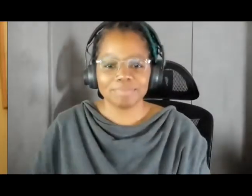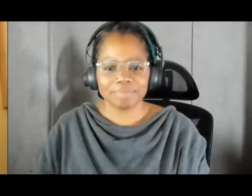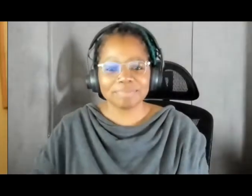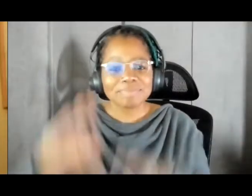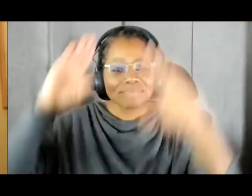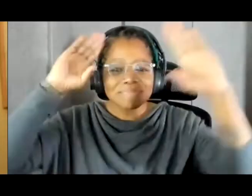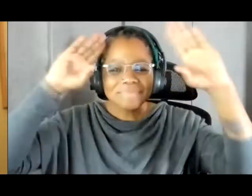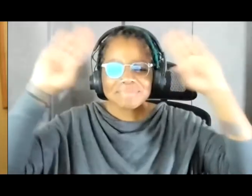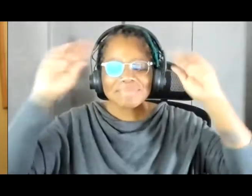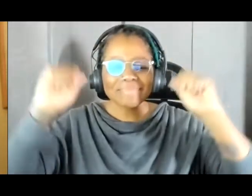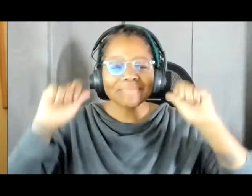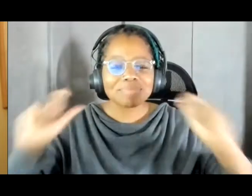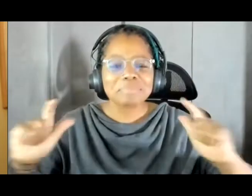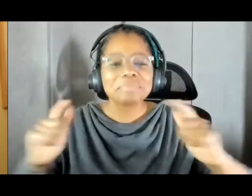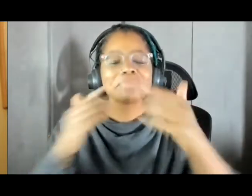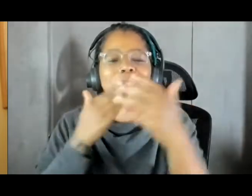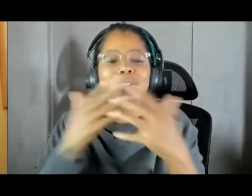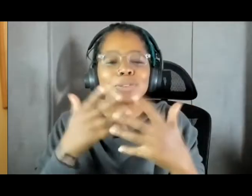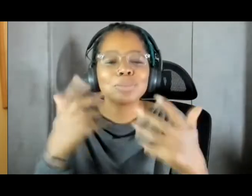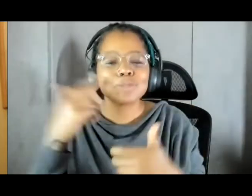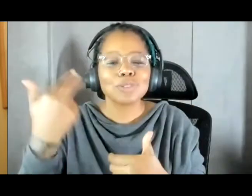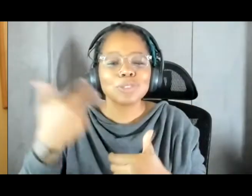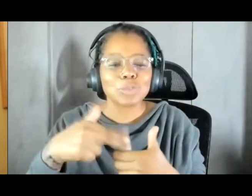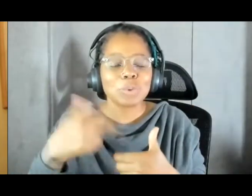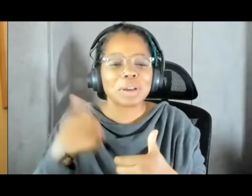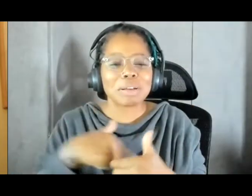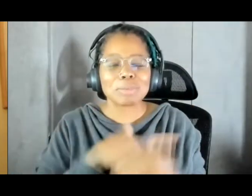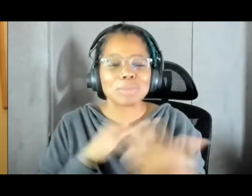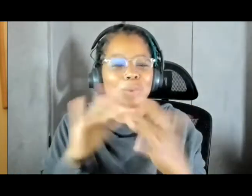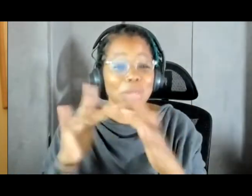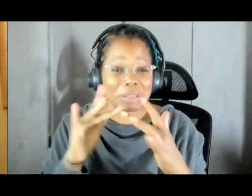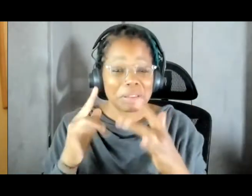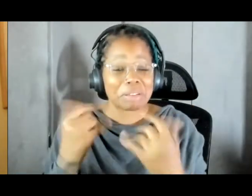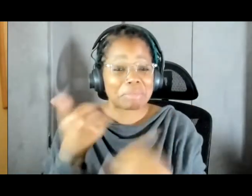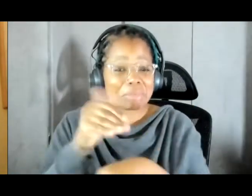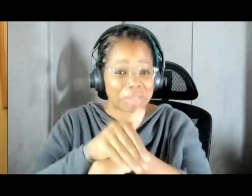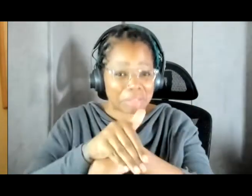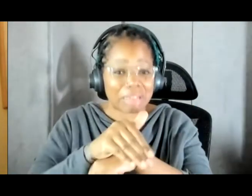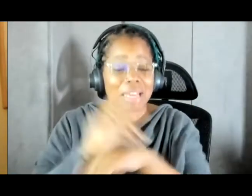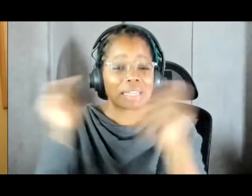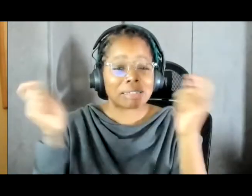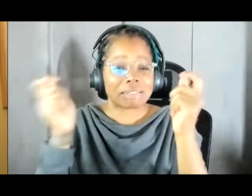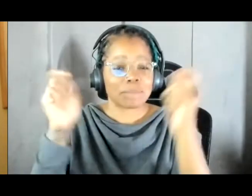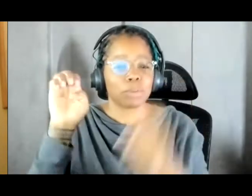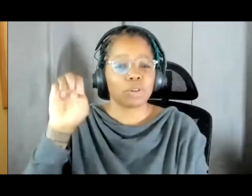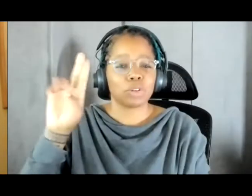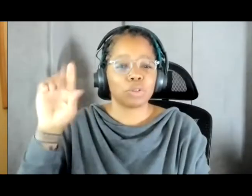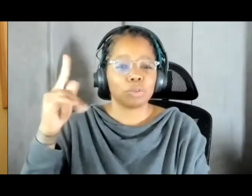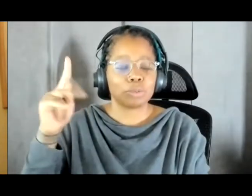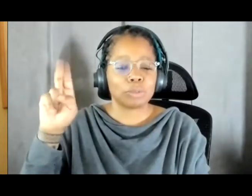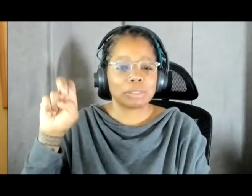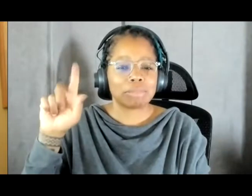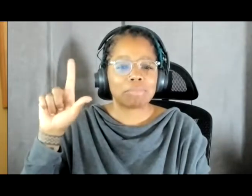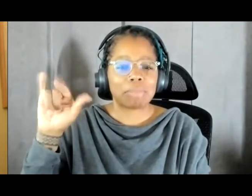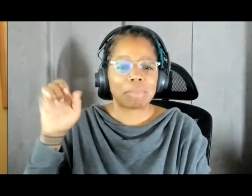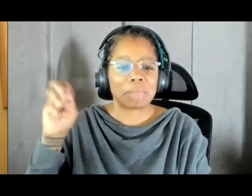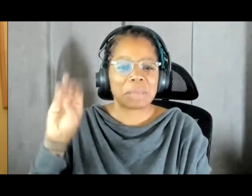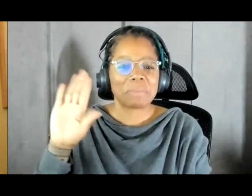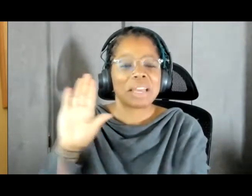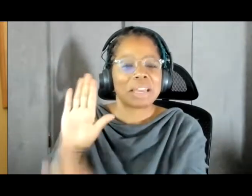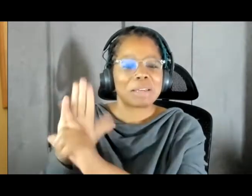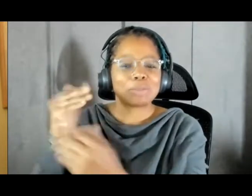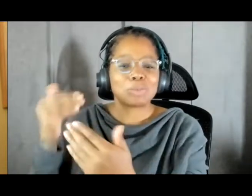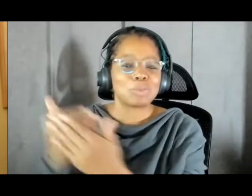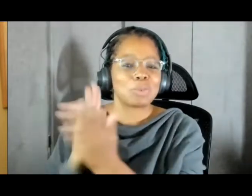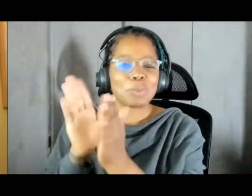Thank you so much for joining us online for tonight's event celebrating Eugene Lim's new novel, Search History.